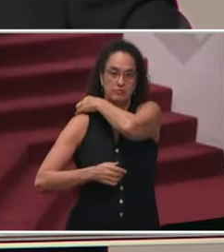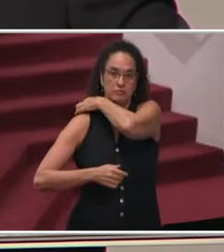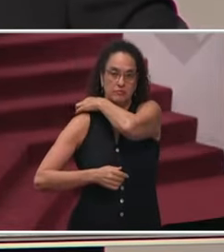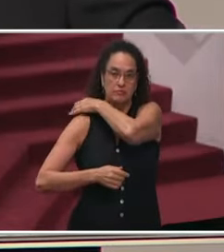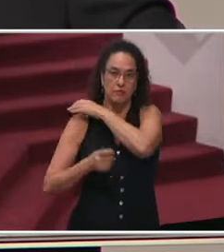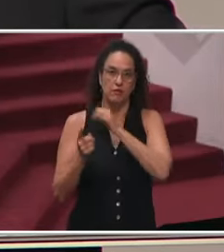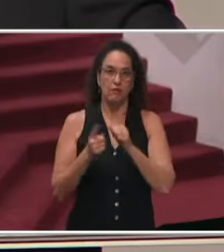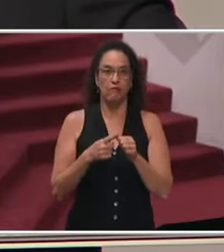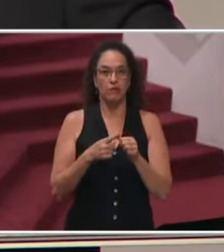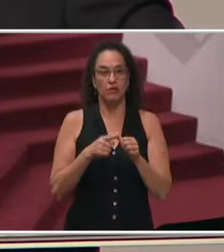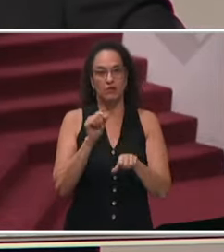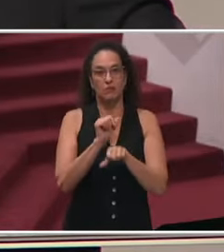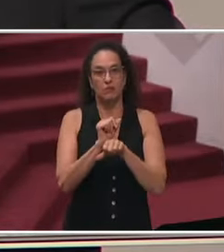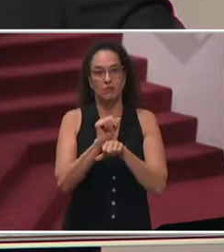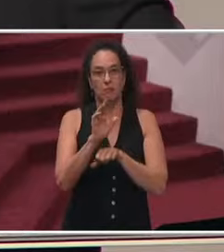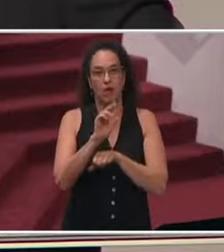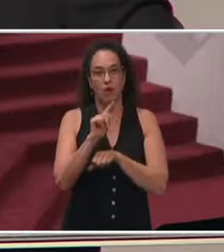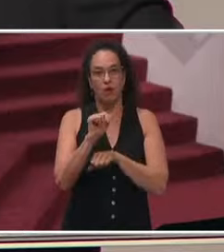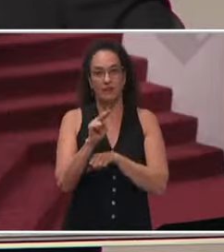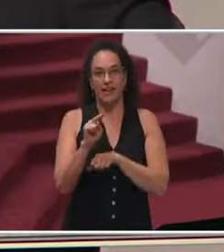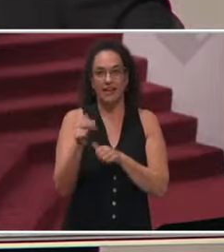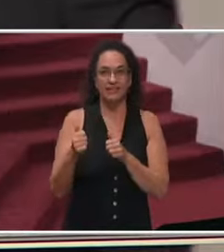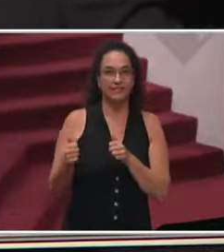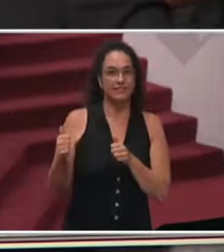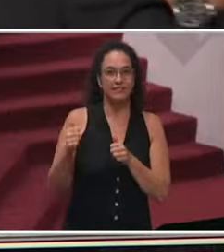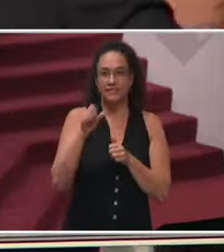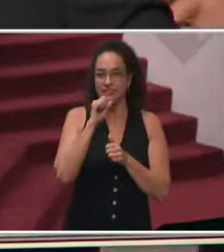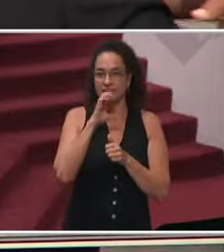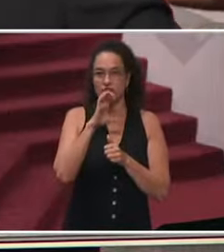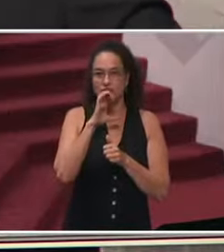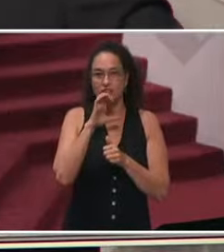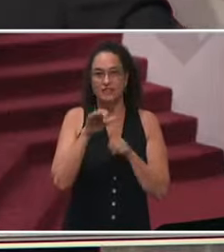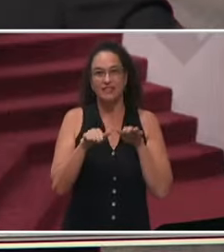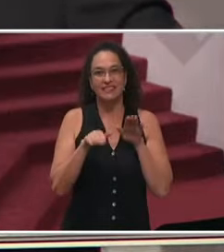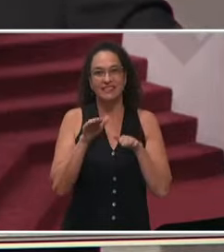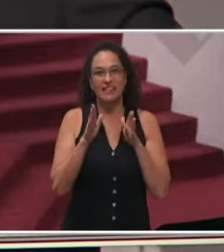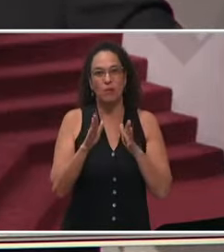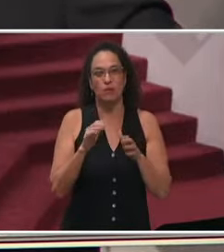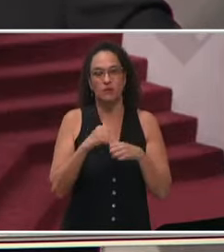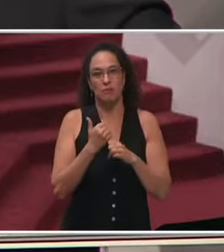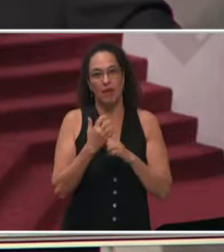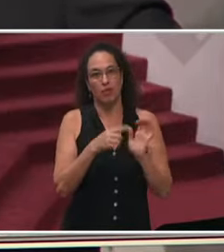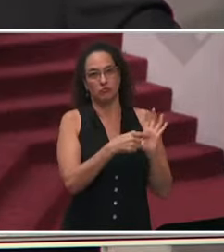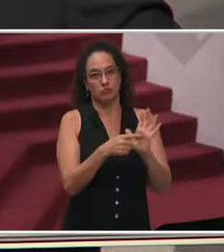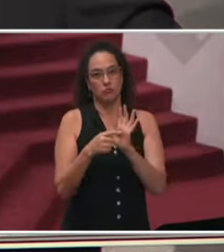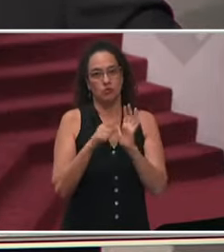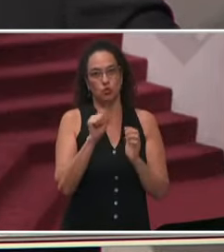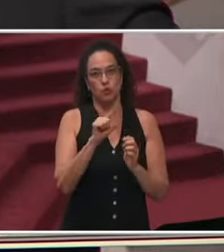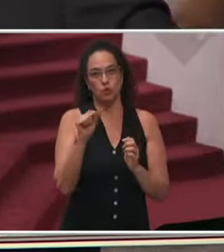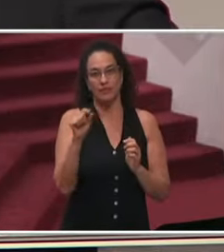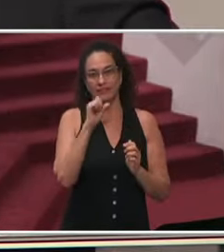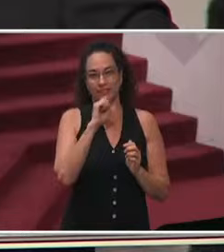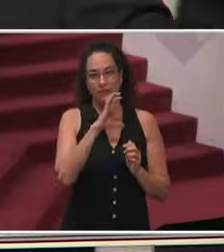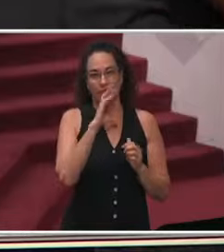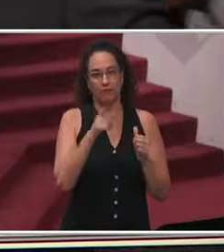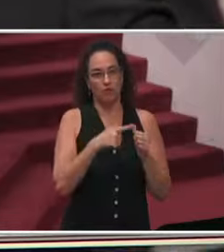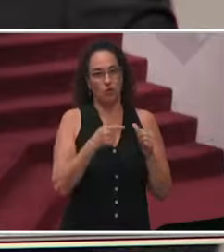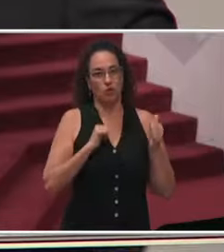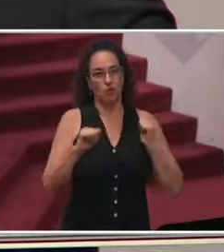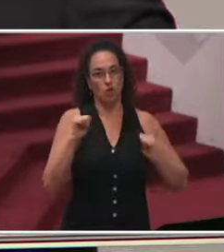Senior Steppers made their debut in February 2020 at the Seniors Ministry's first showcase